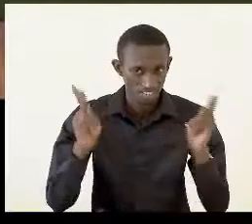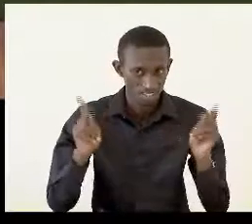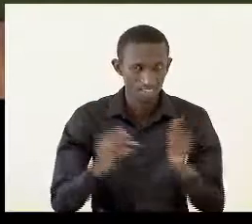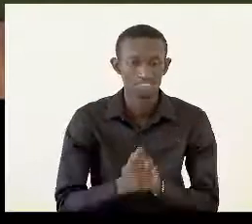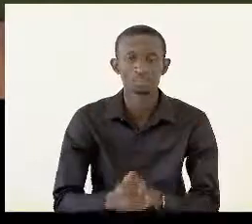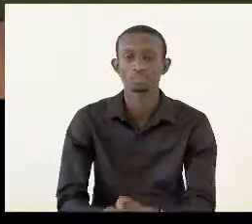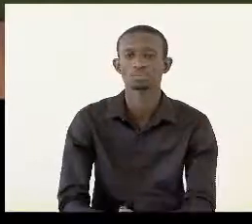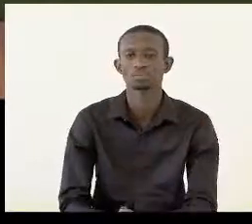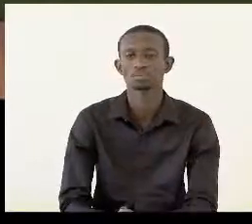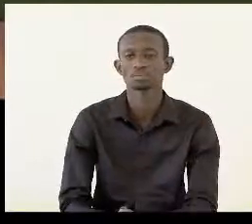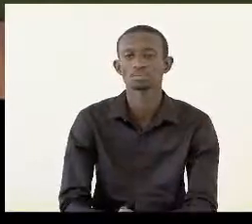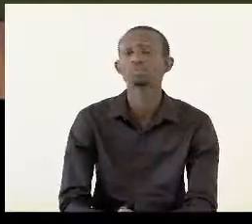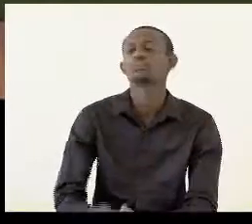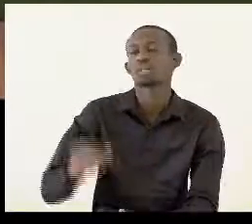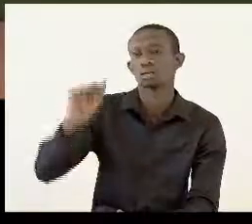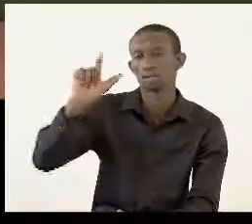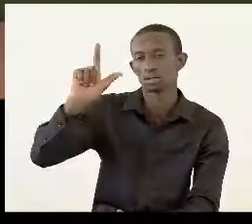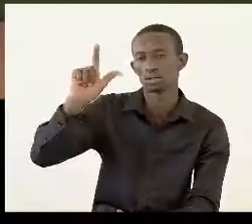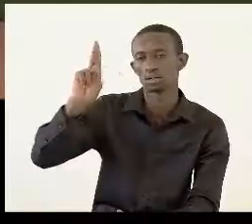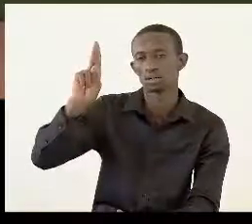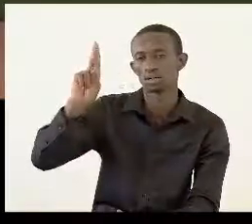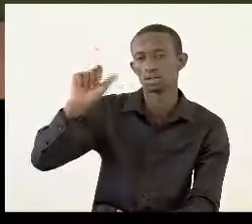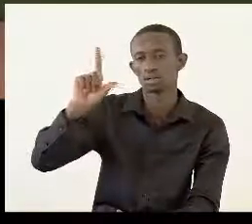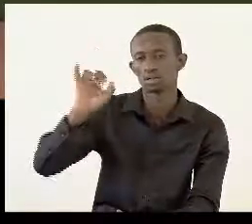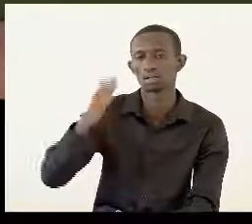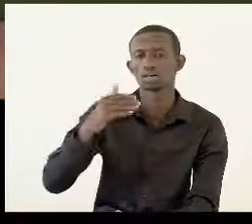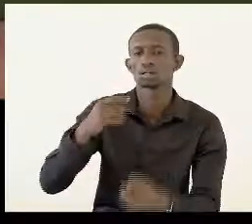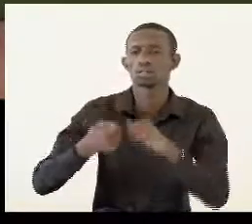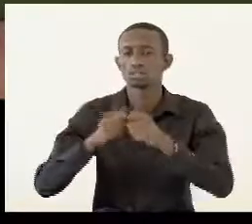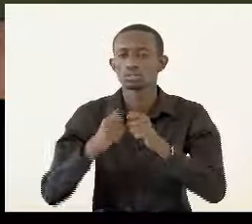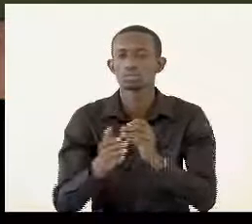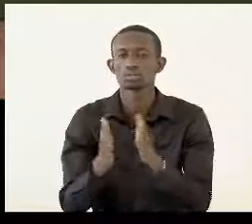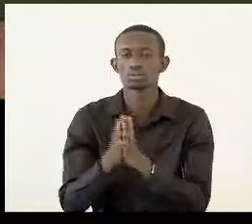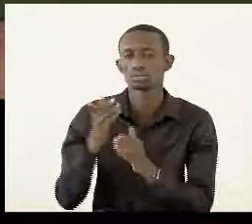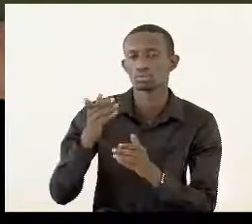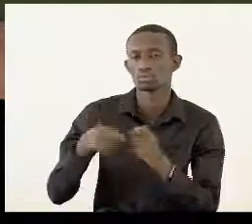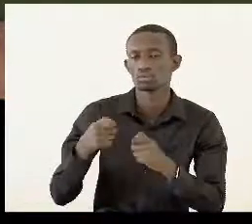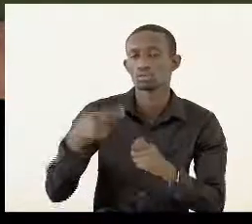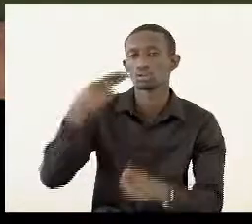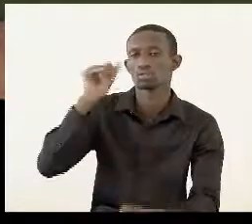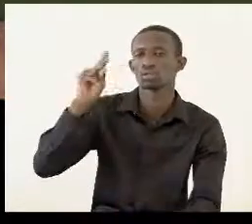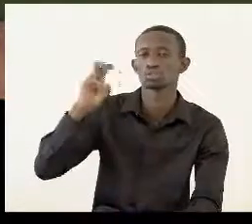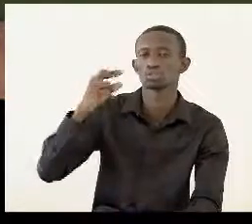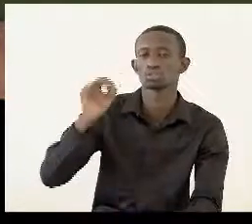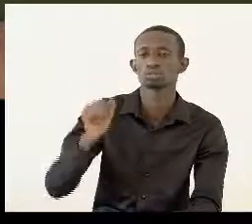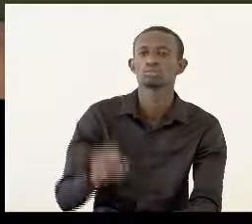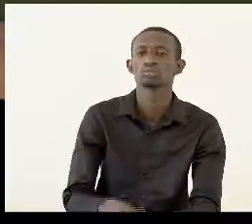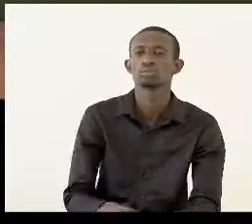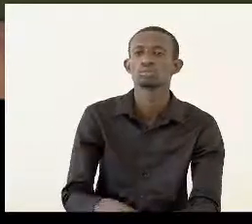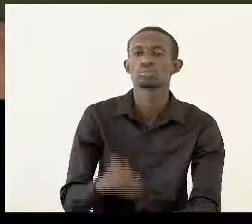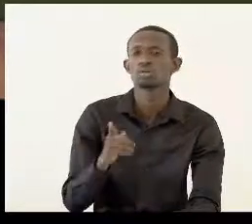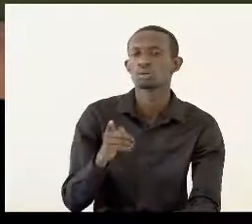The alkali metals react with hydrogen at that high temperature, relatively high, to form metal hydrides with